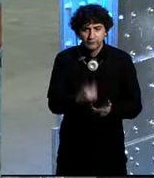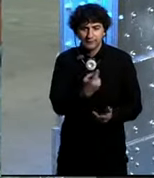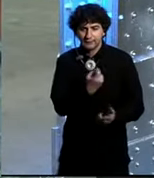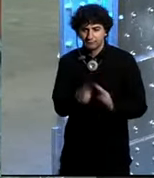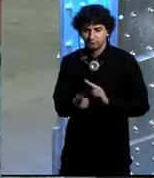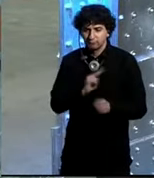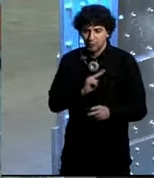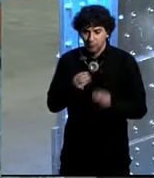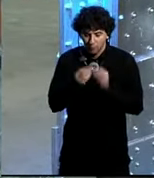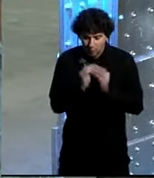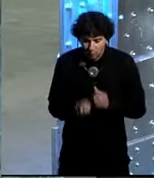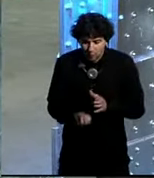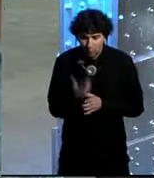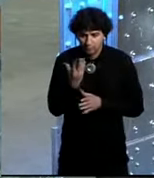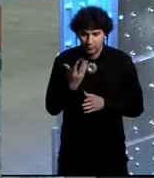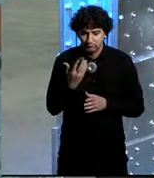that triggers